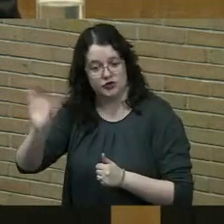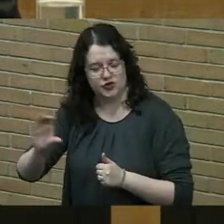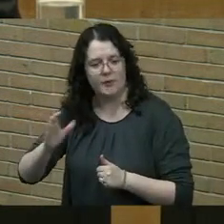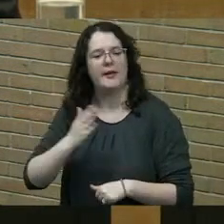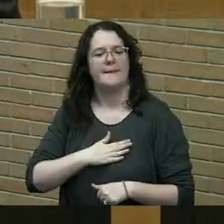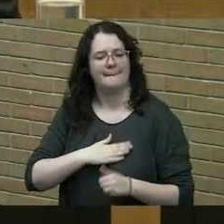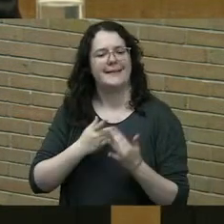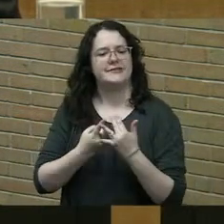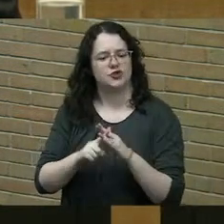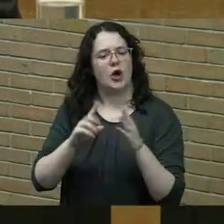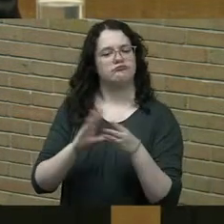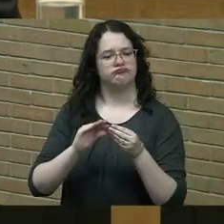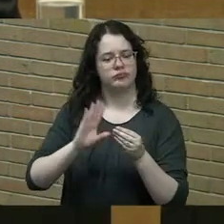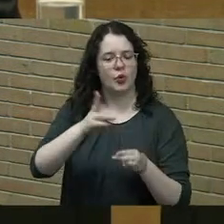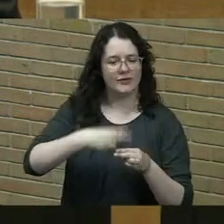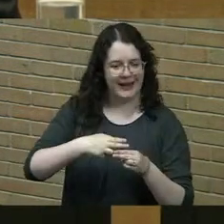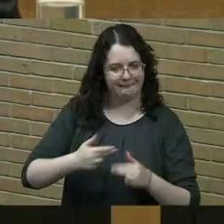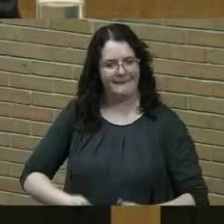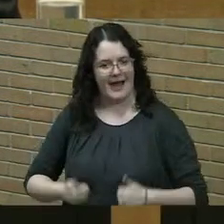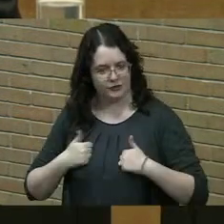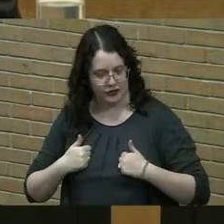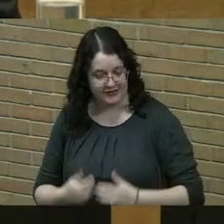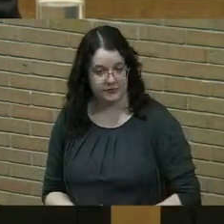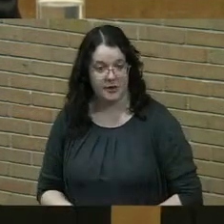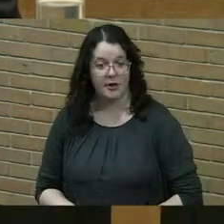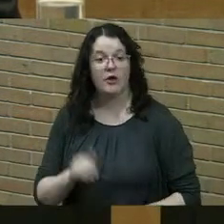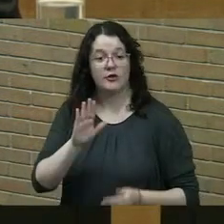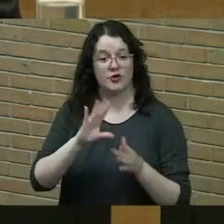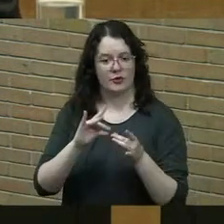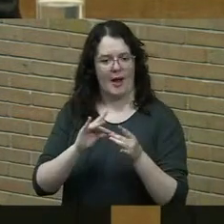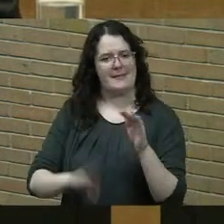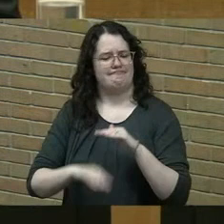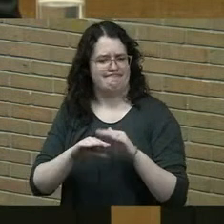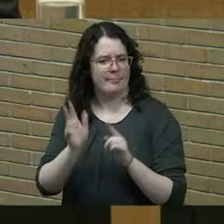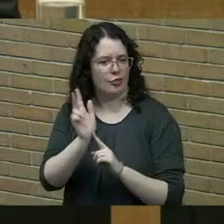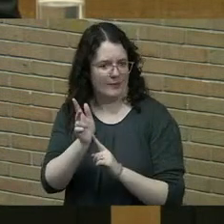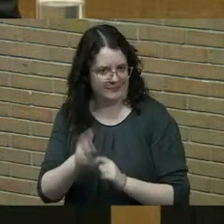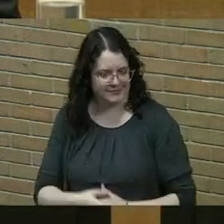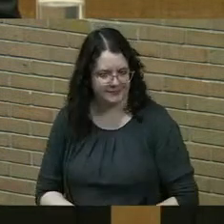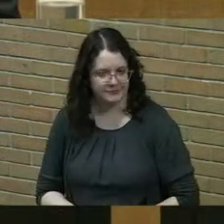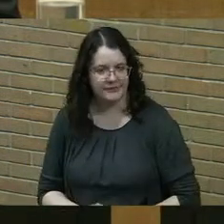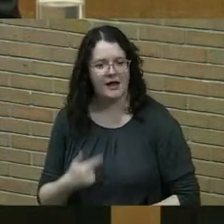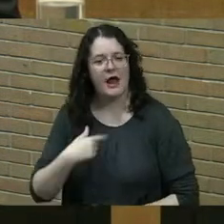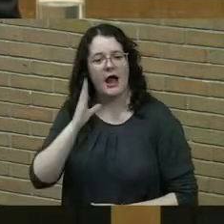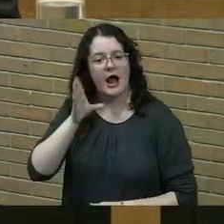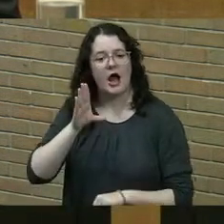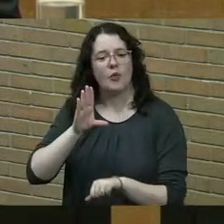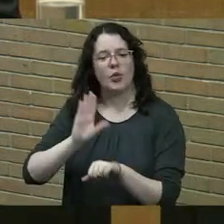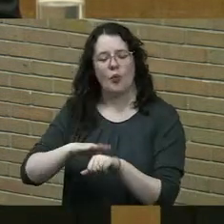address. Please limit your remarks to 3 minutes. I'll give you a 30-second